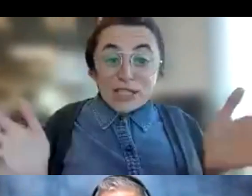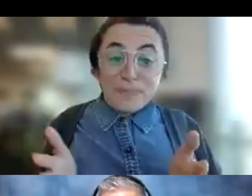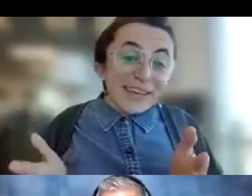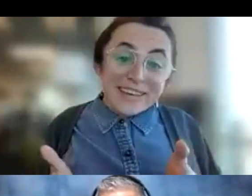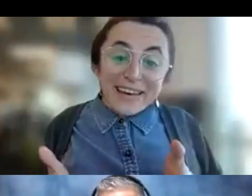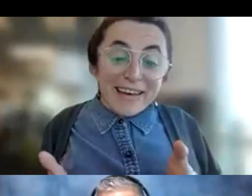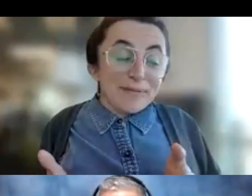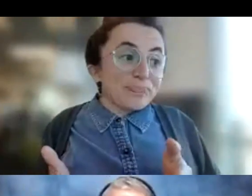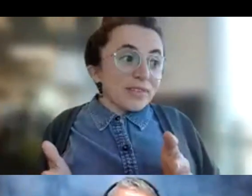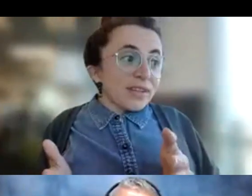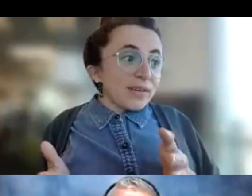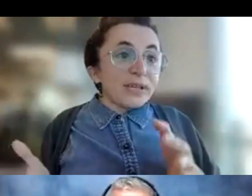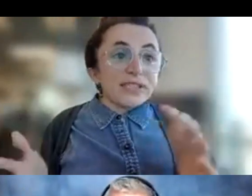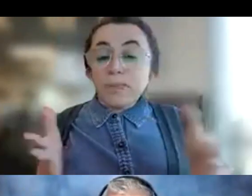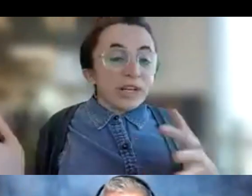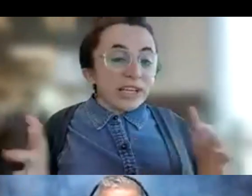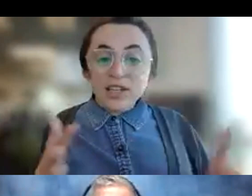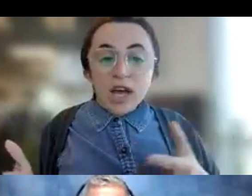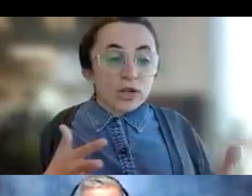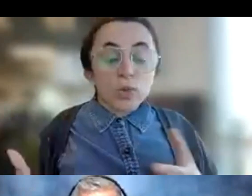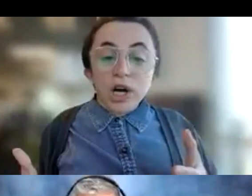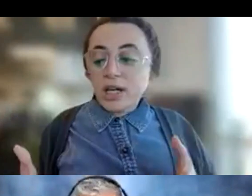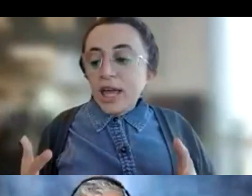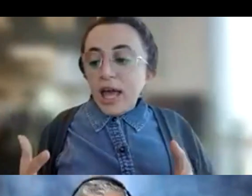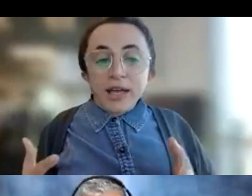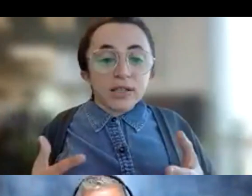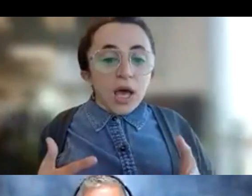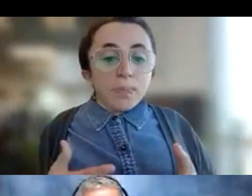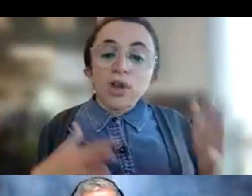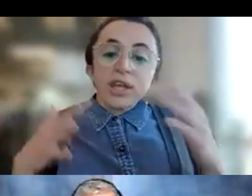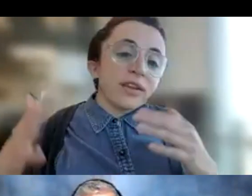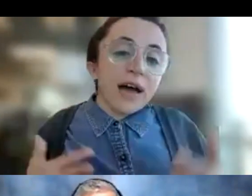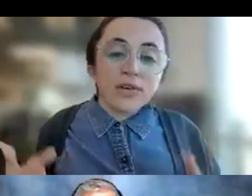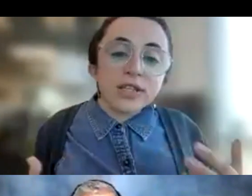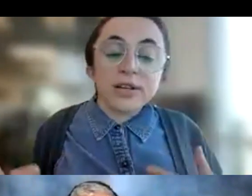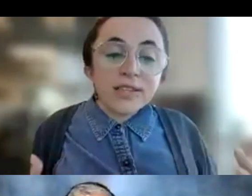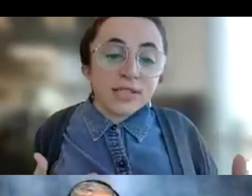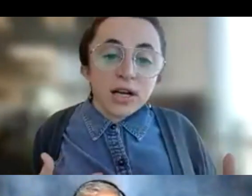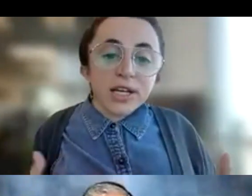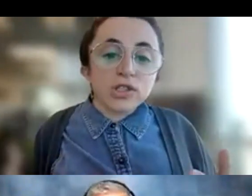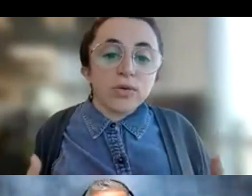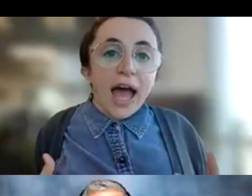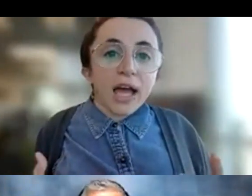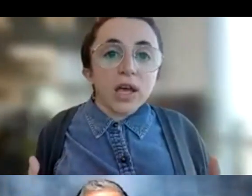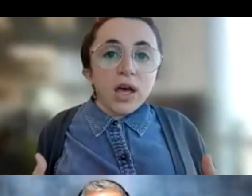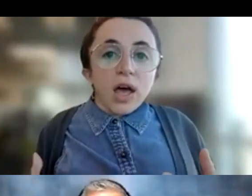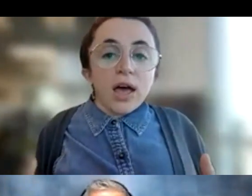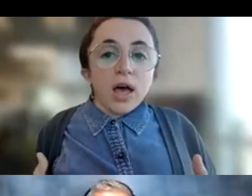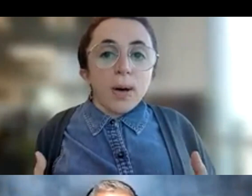all just be supporting each other's work and pulling on the levers that are necessary so